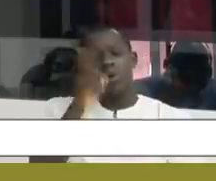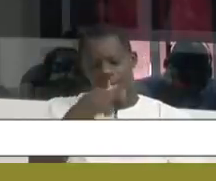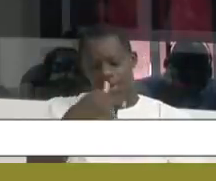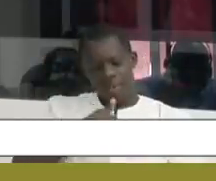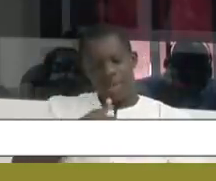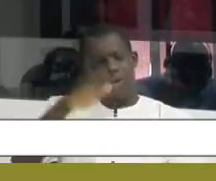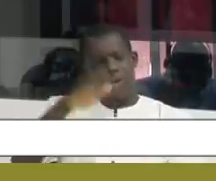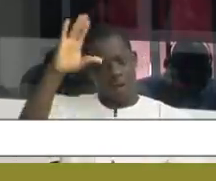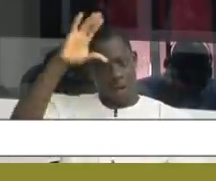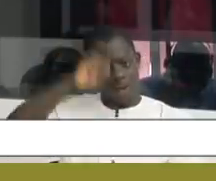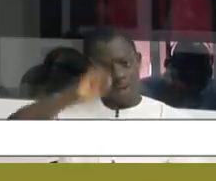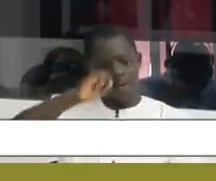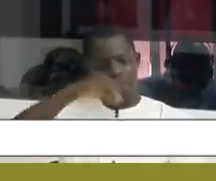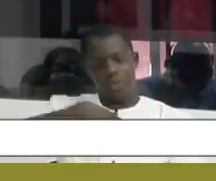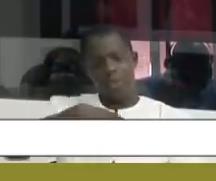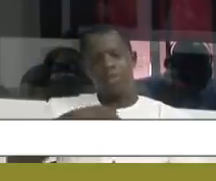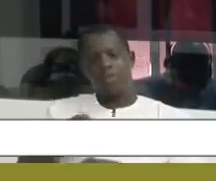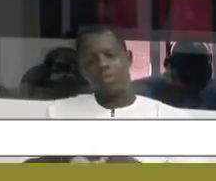That